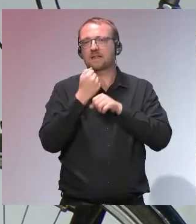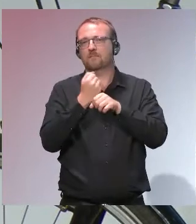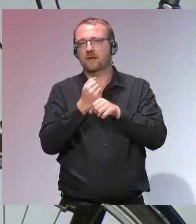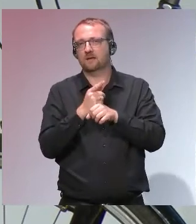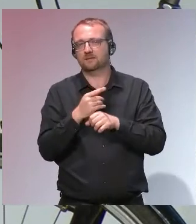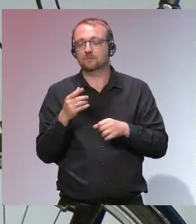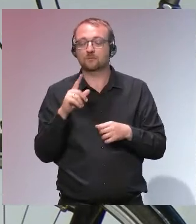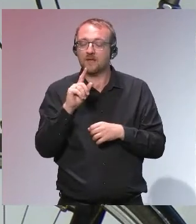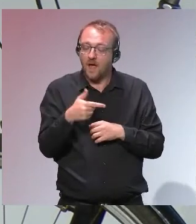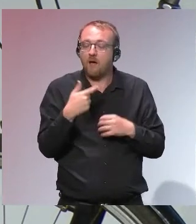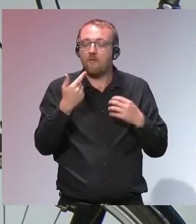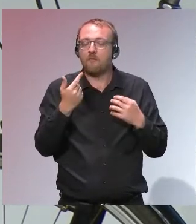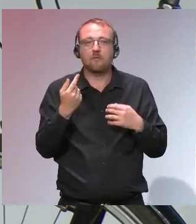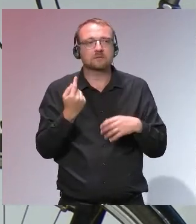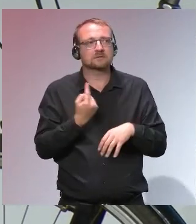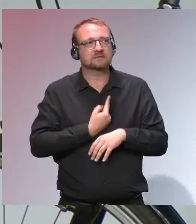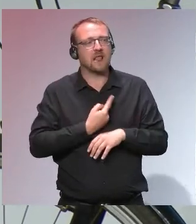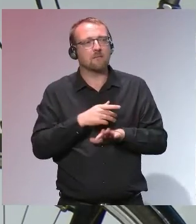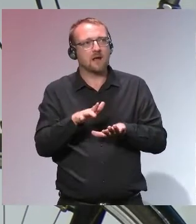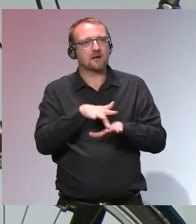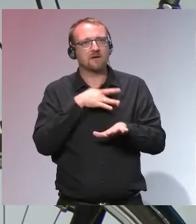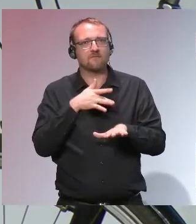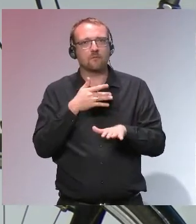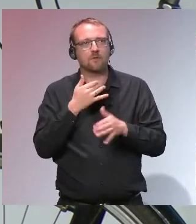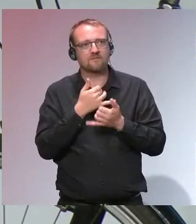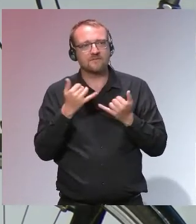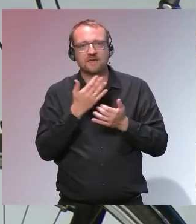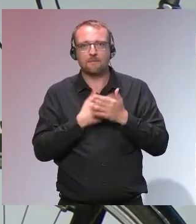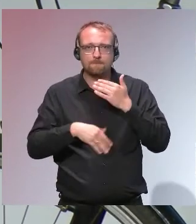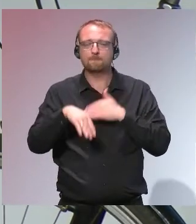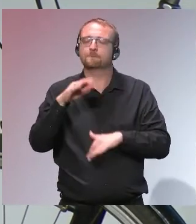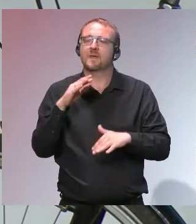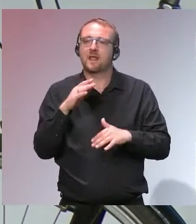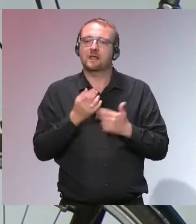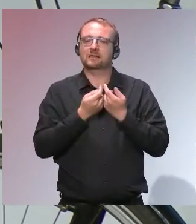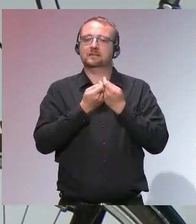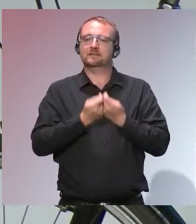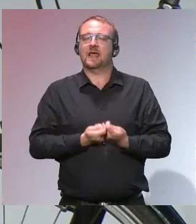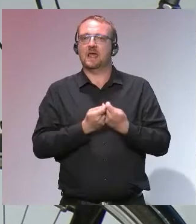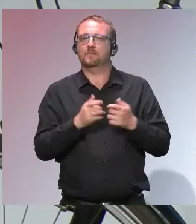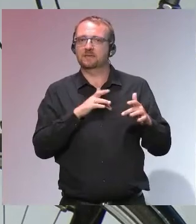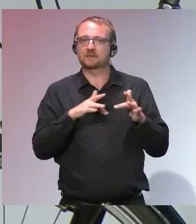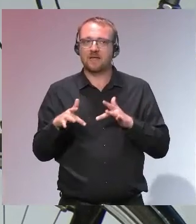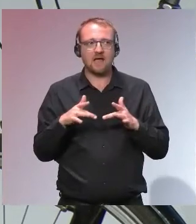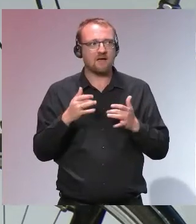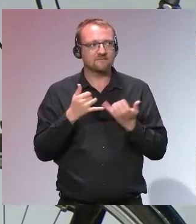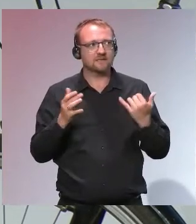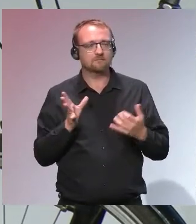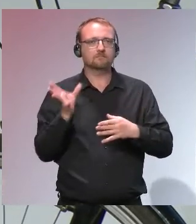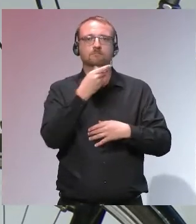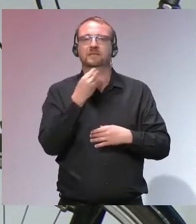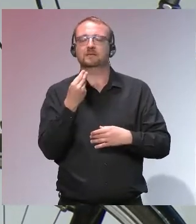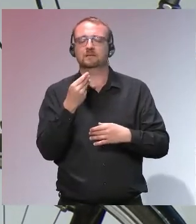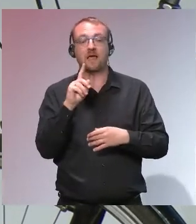their mental health. And you see those people, and I know there was a recent study putting young people into